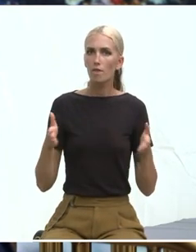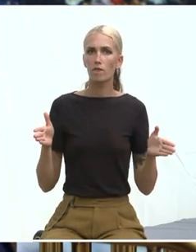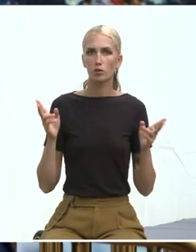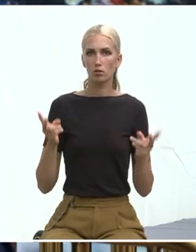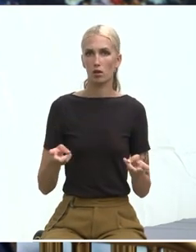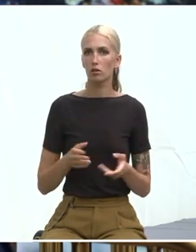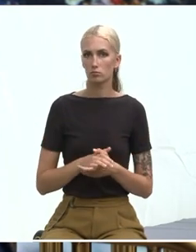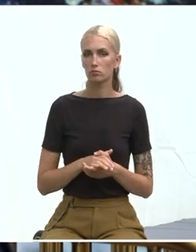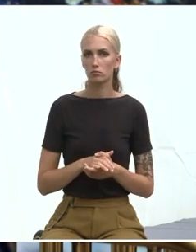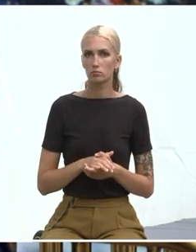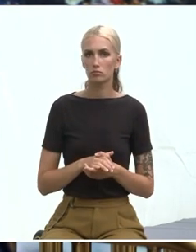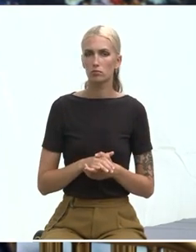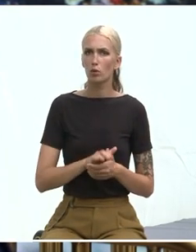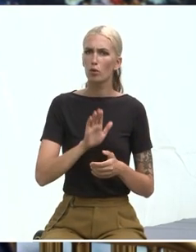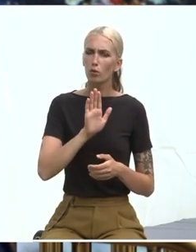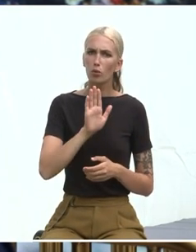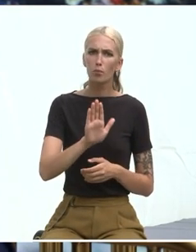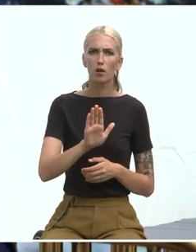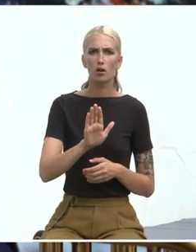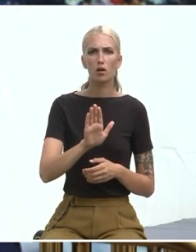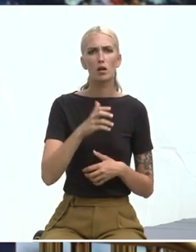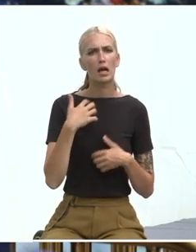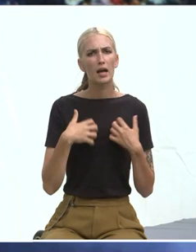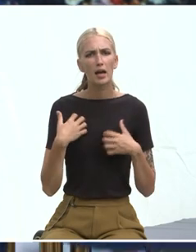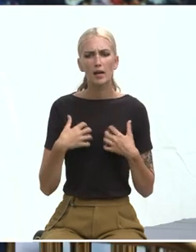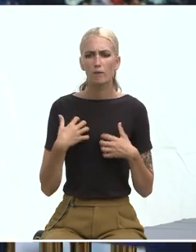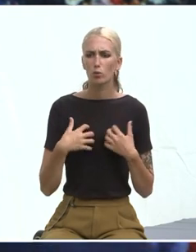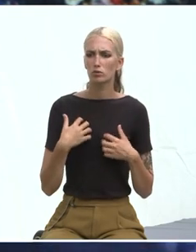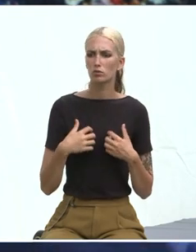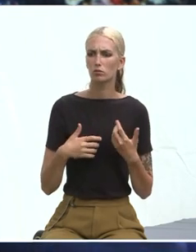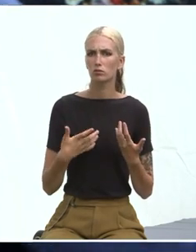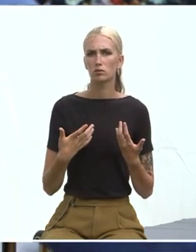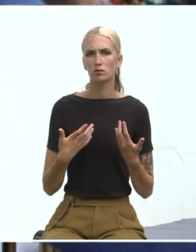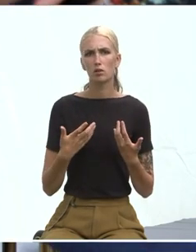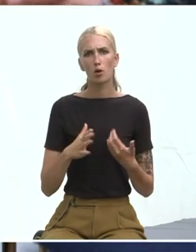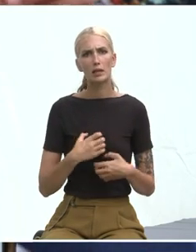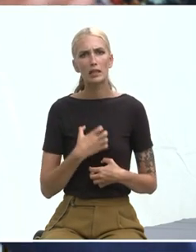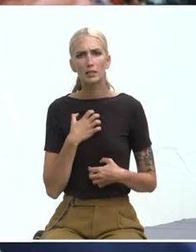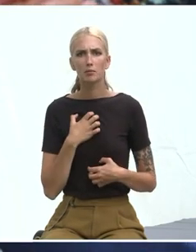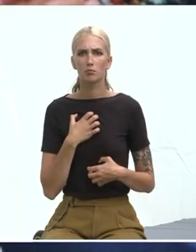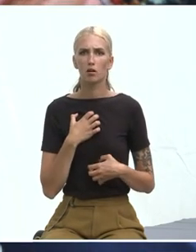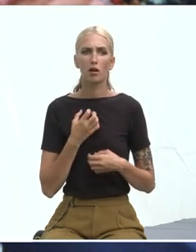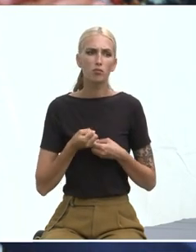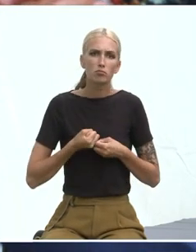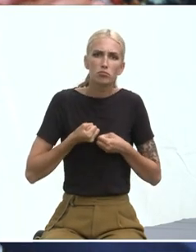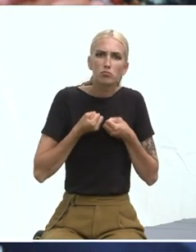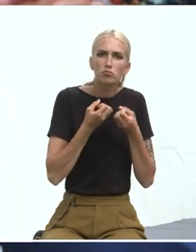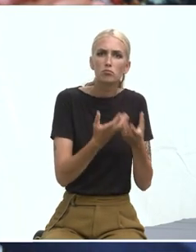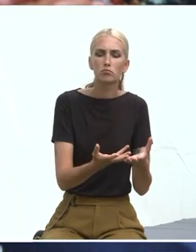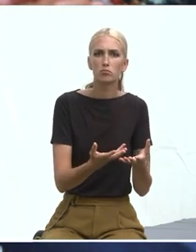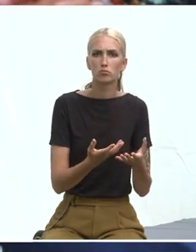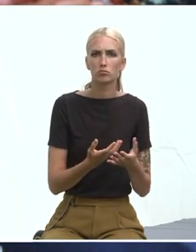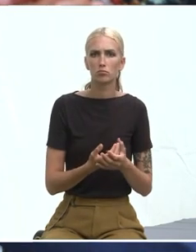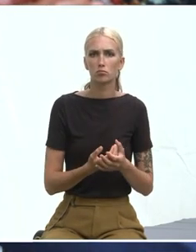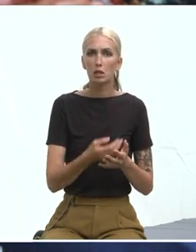Tell about your anxiety or your fear, and check out